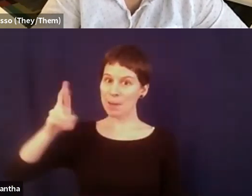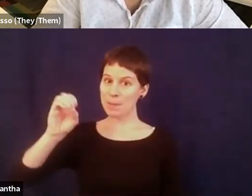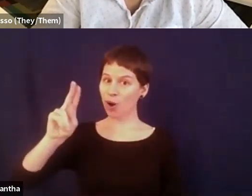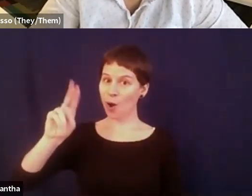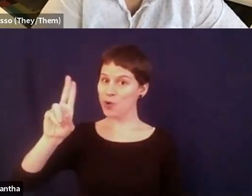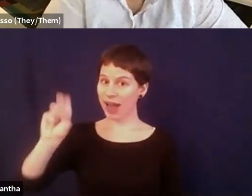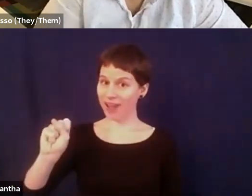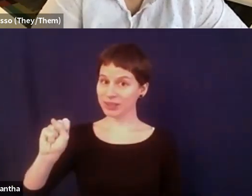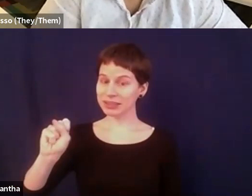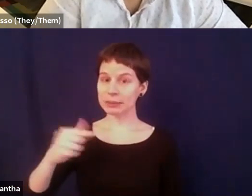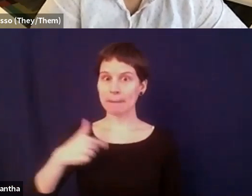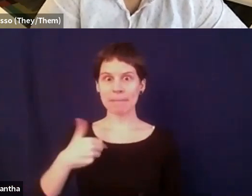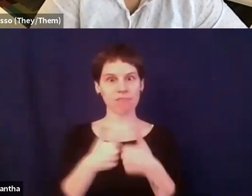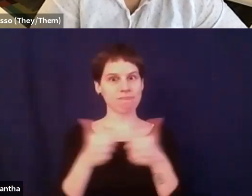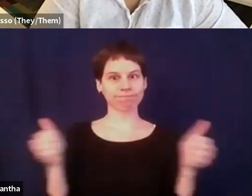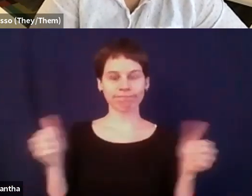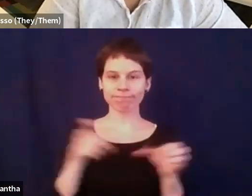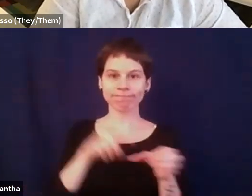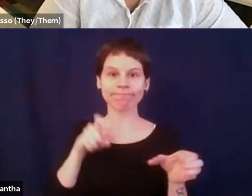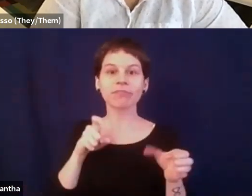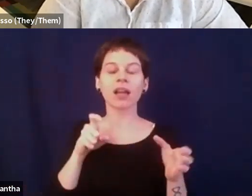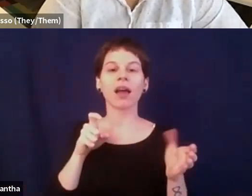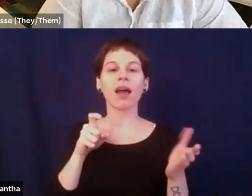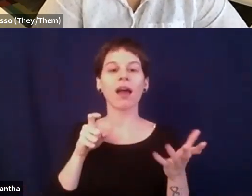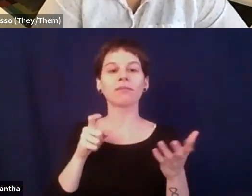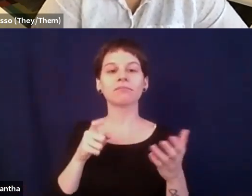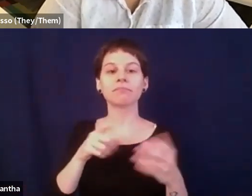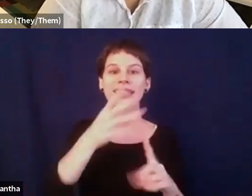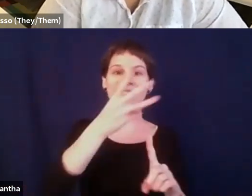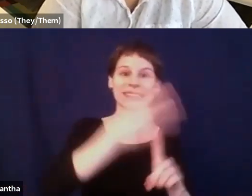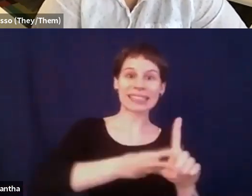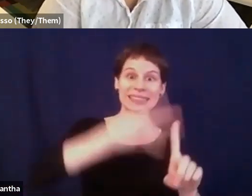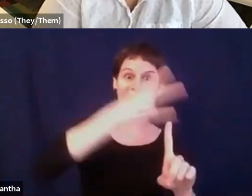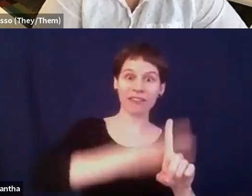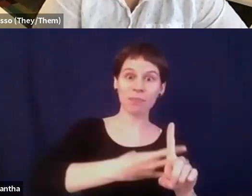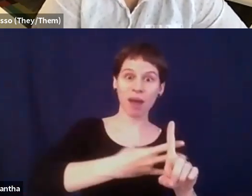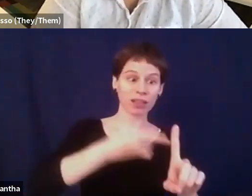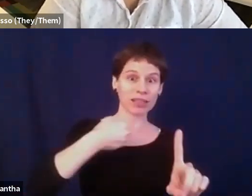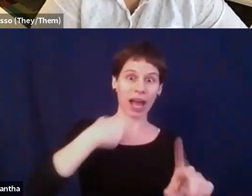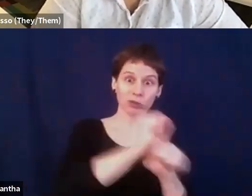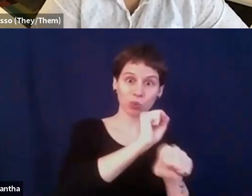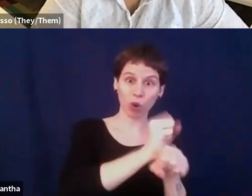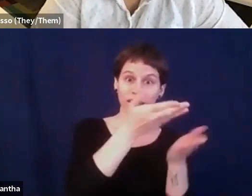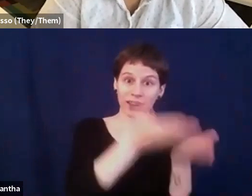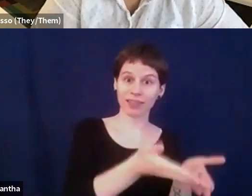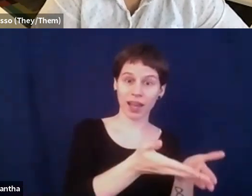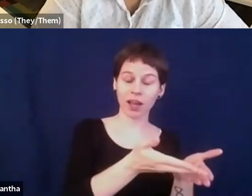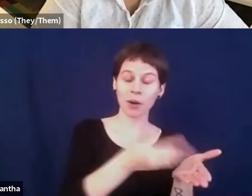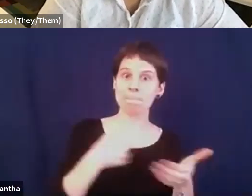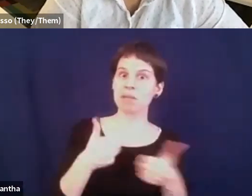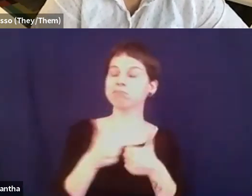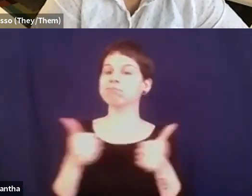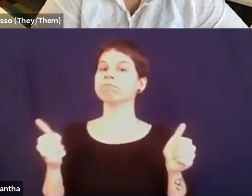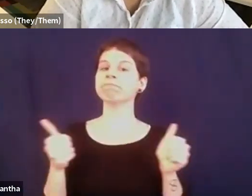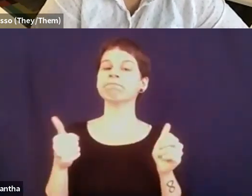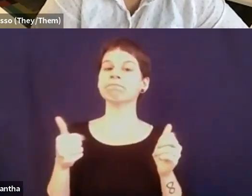prior to me coming out, I was working at the office for, I'd say, 6-7 months. And then when I did come out, you know,